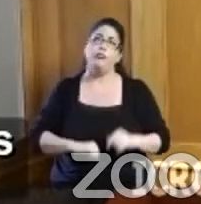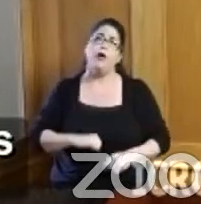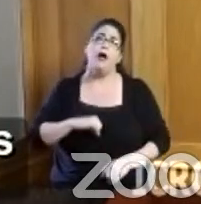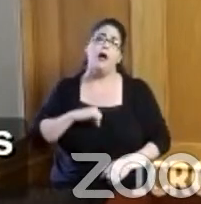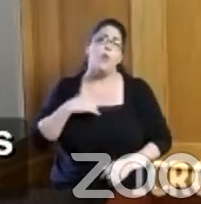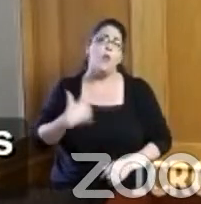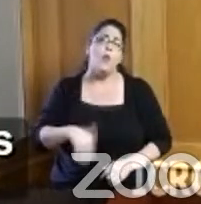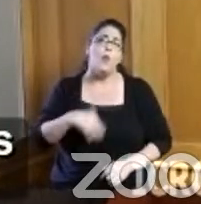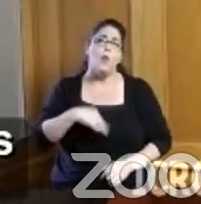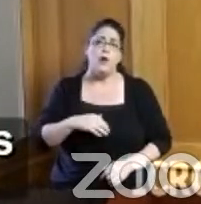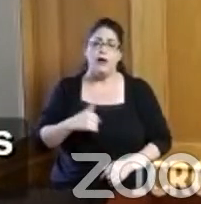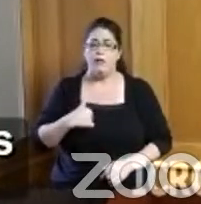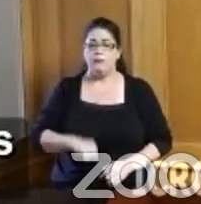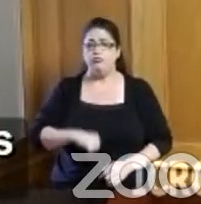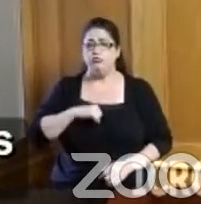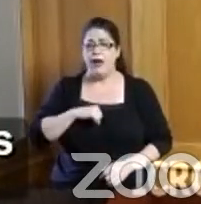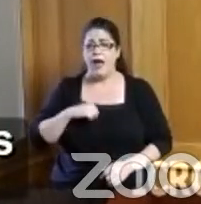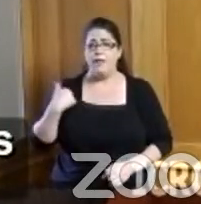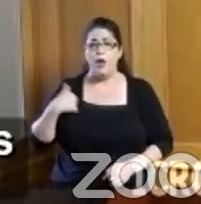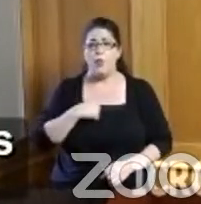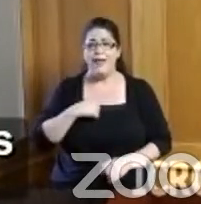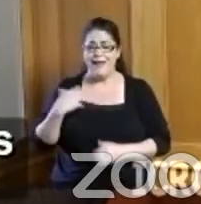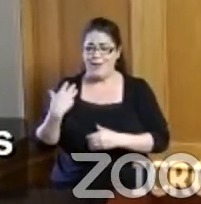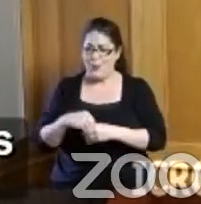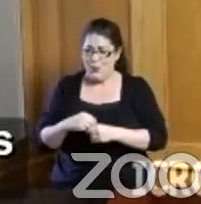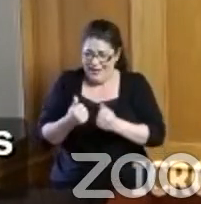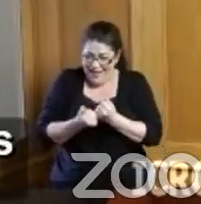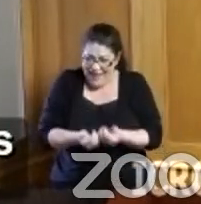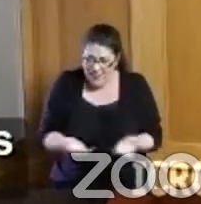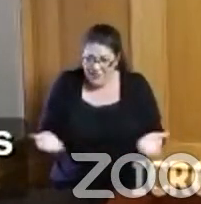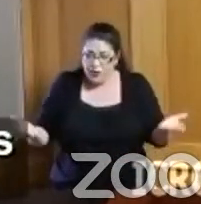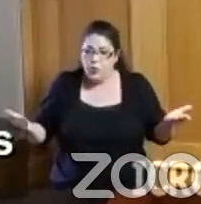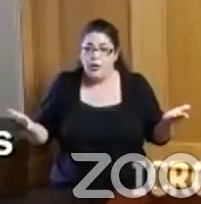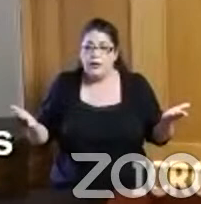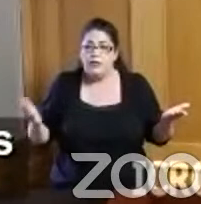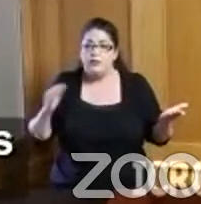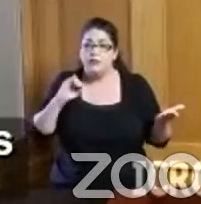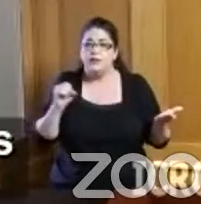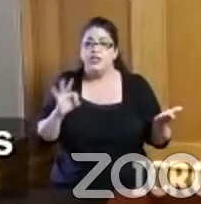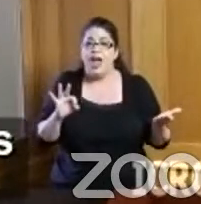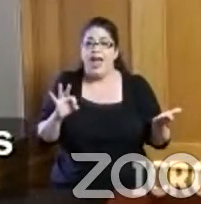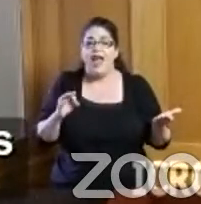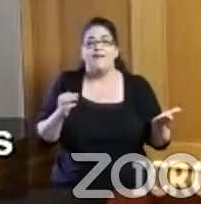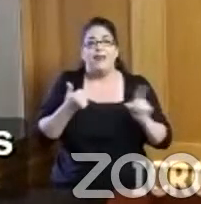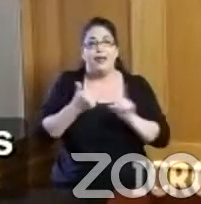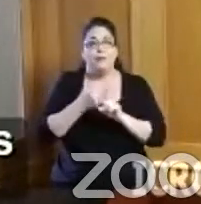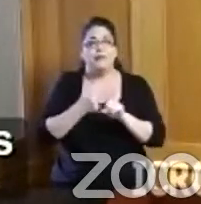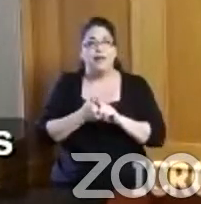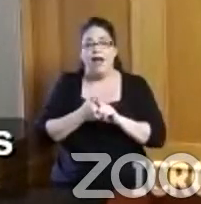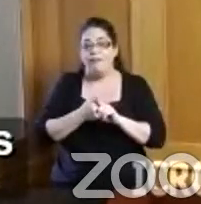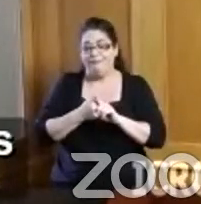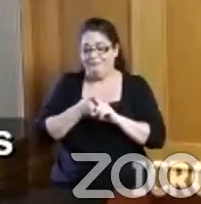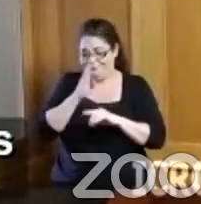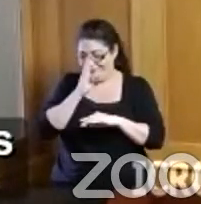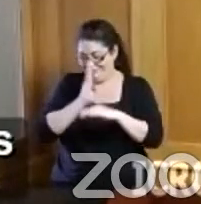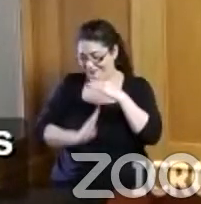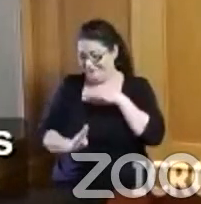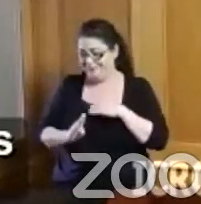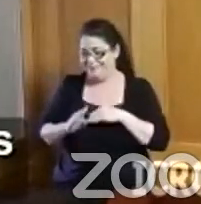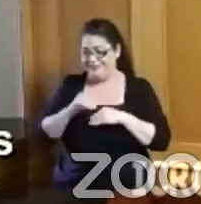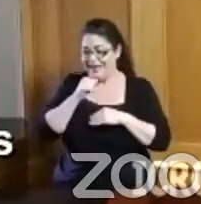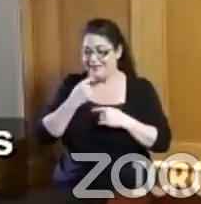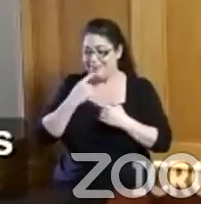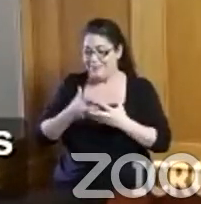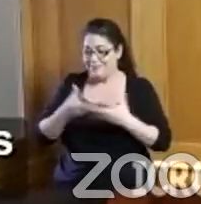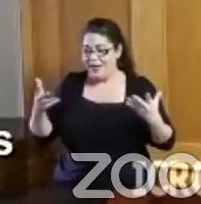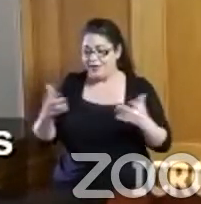fact that I believe we have included everyone. Jeff is a little modest because it was